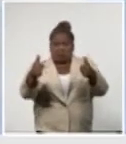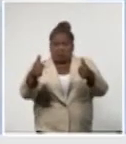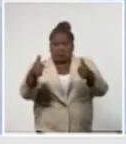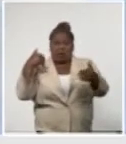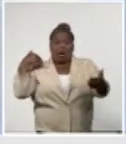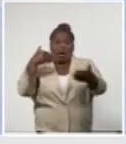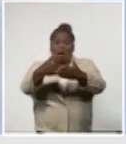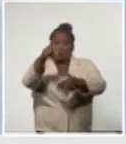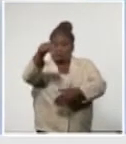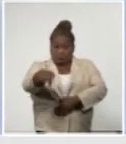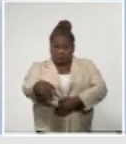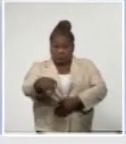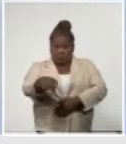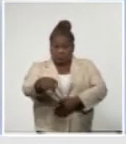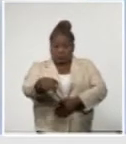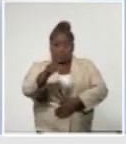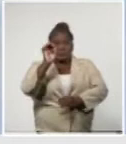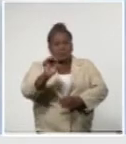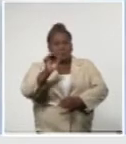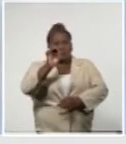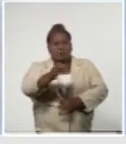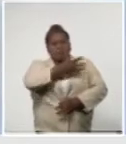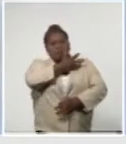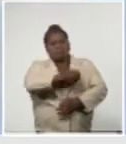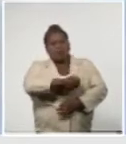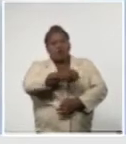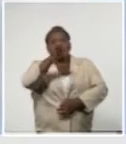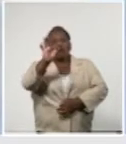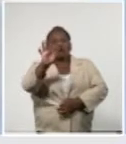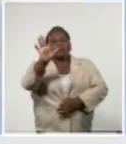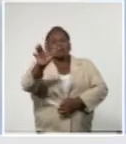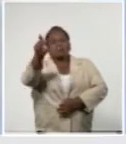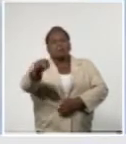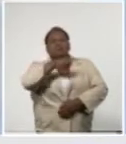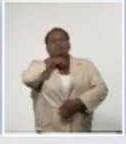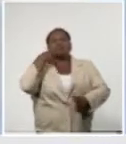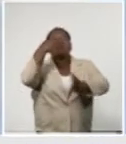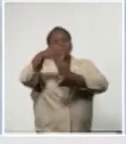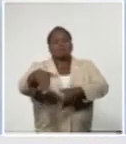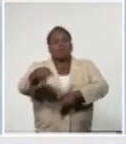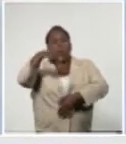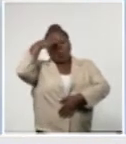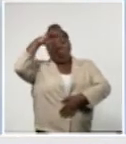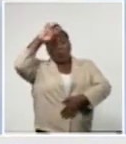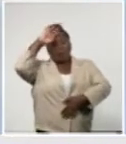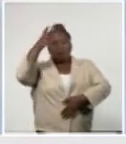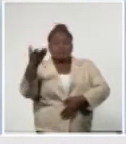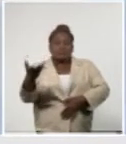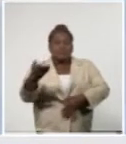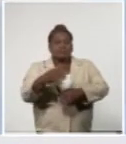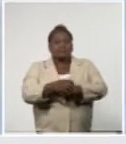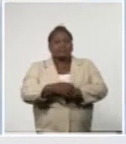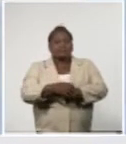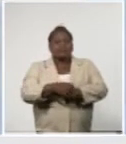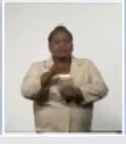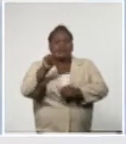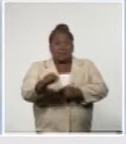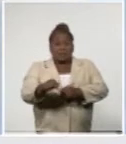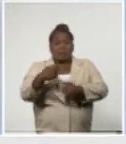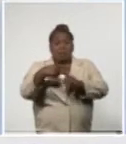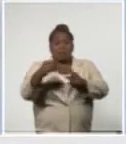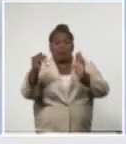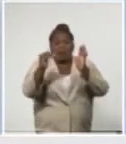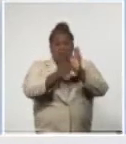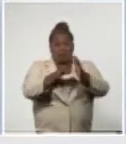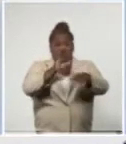is 98.4%, having a stable clinical condition today.